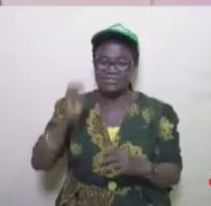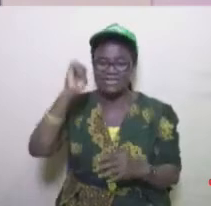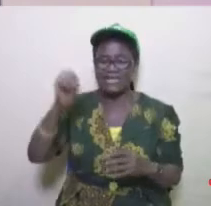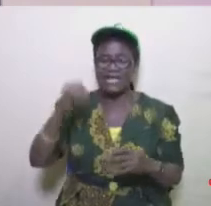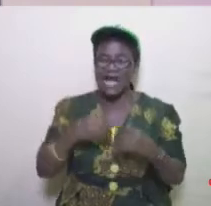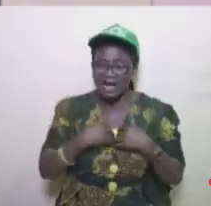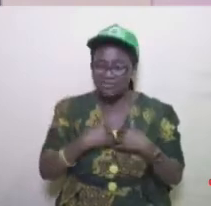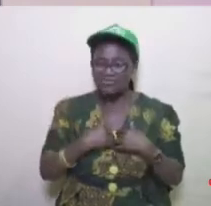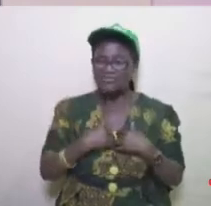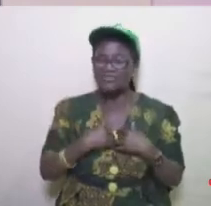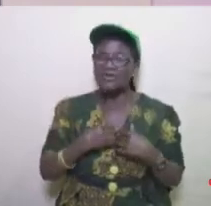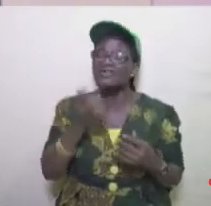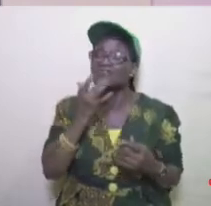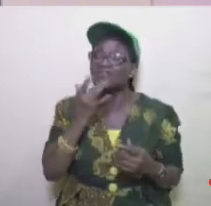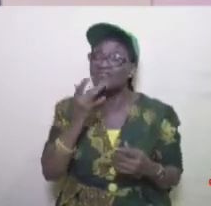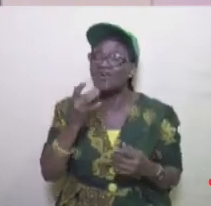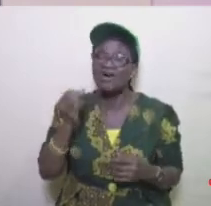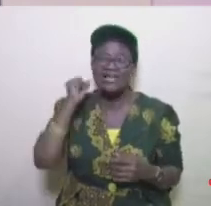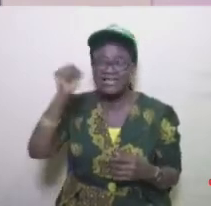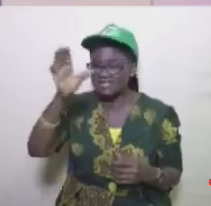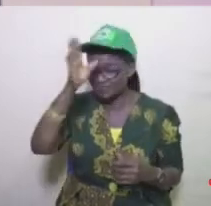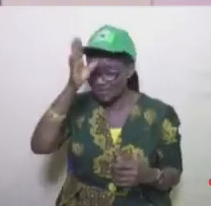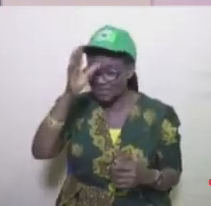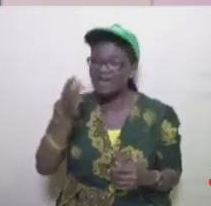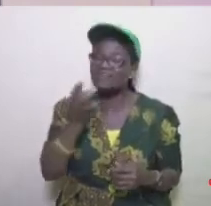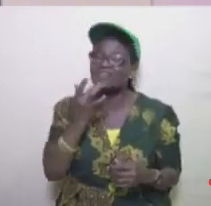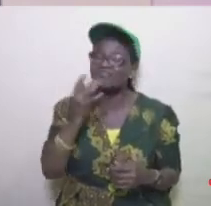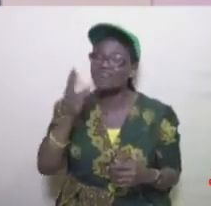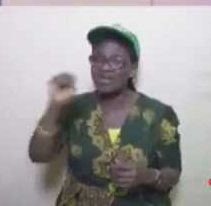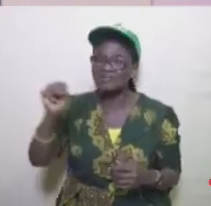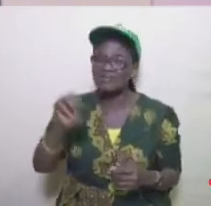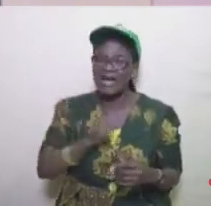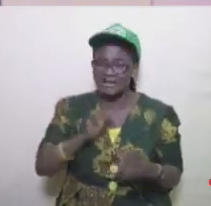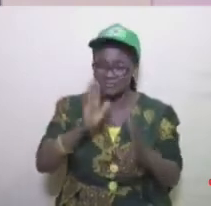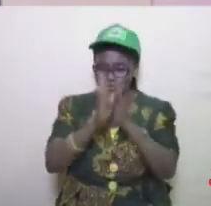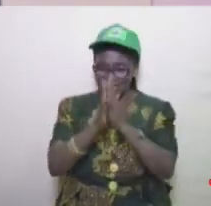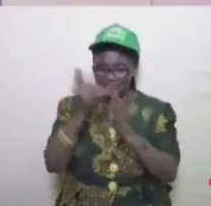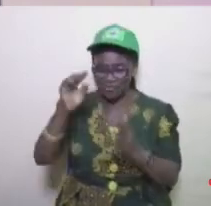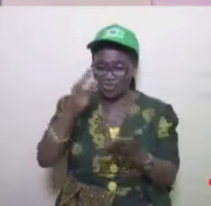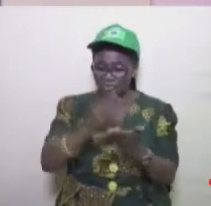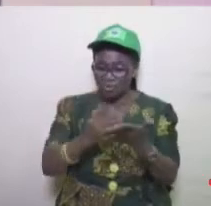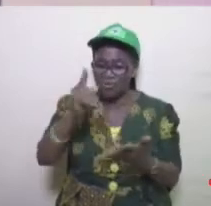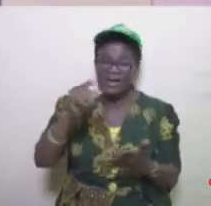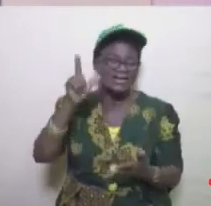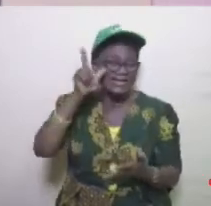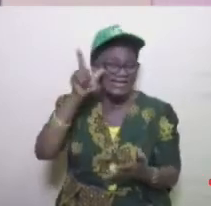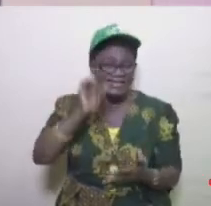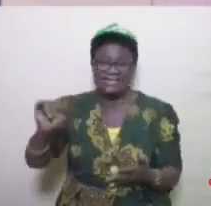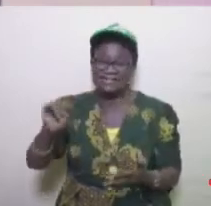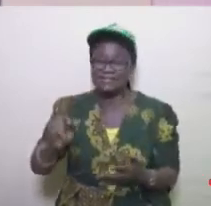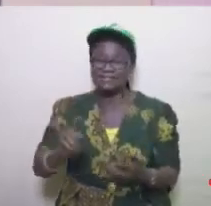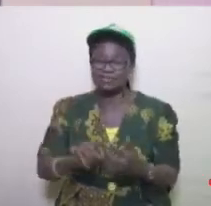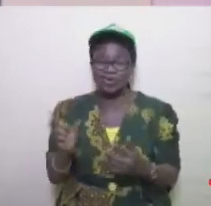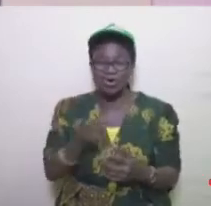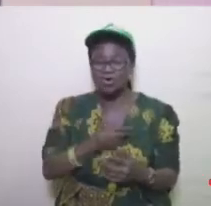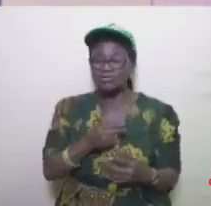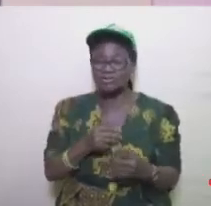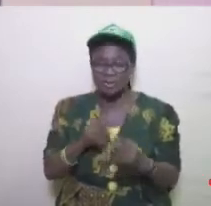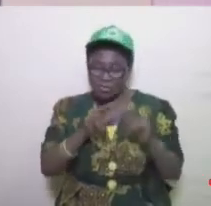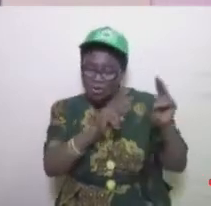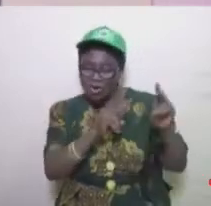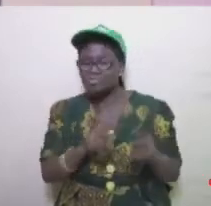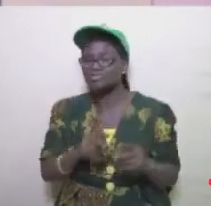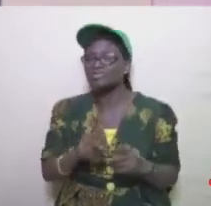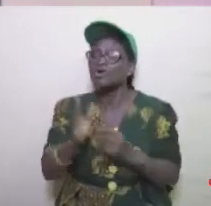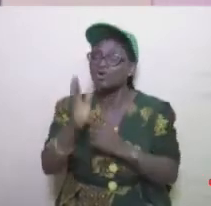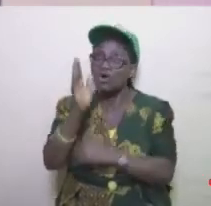His father favored him. I pray for someone listening to us, watching. God will give you